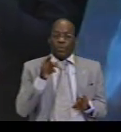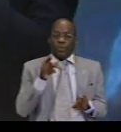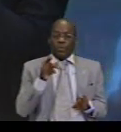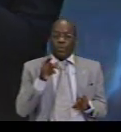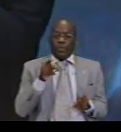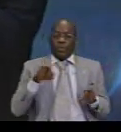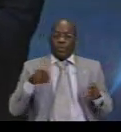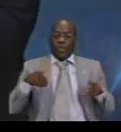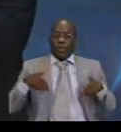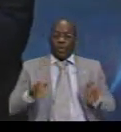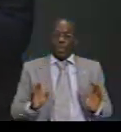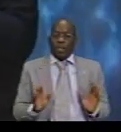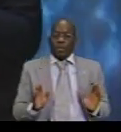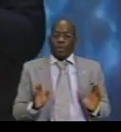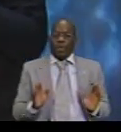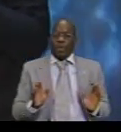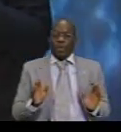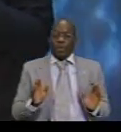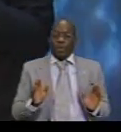Let's not do what the 9 lepers did.